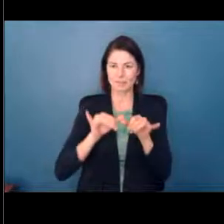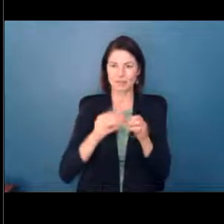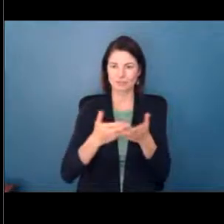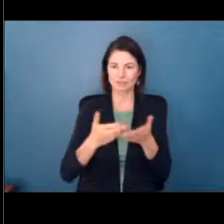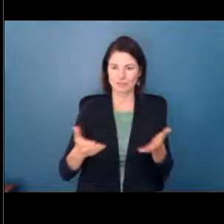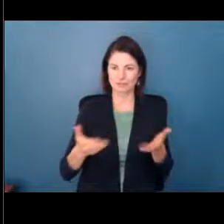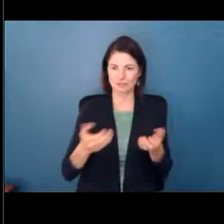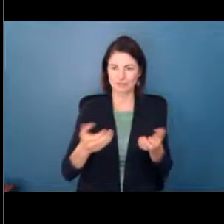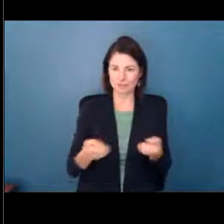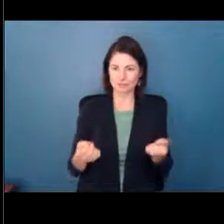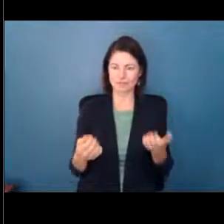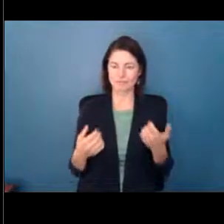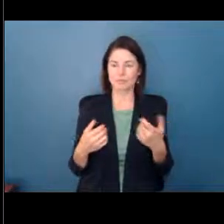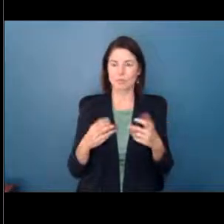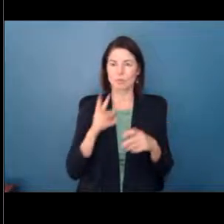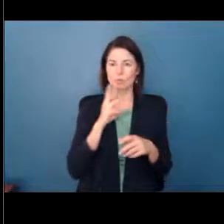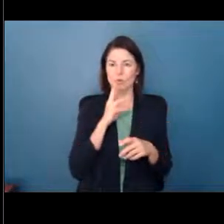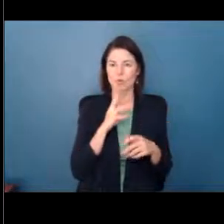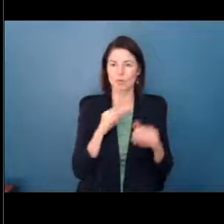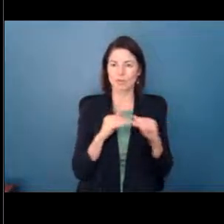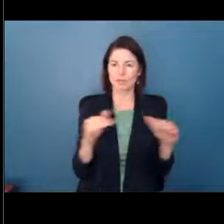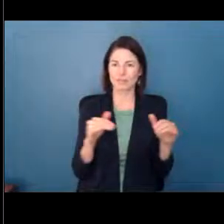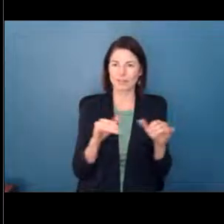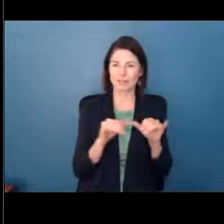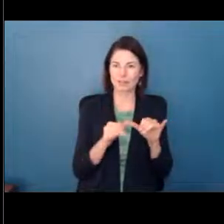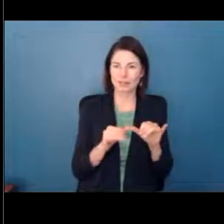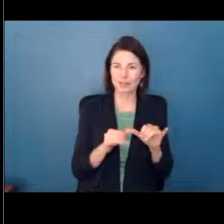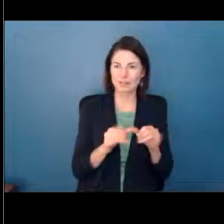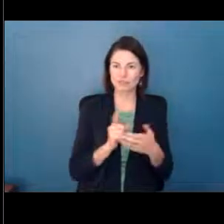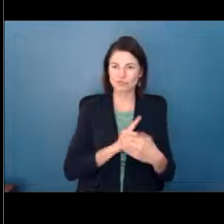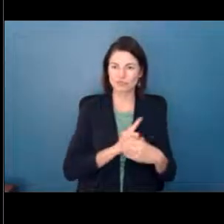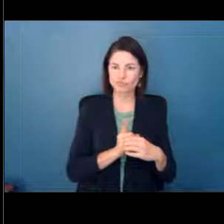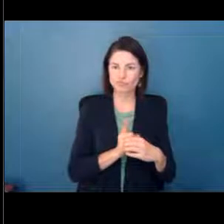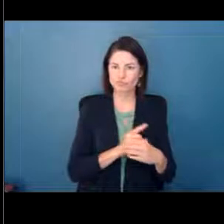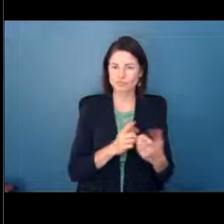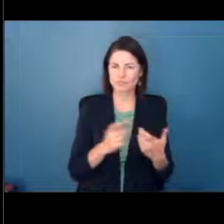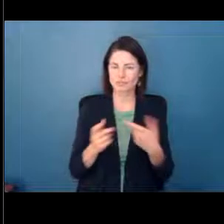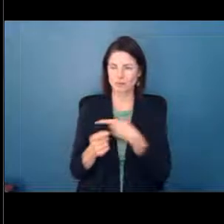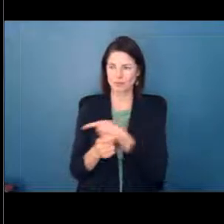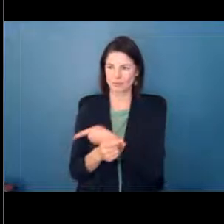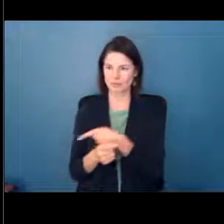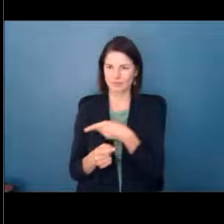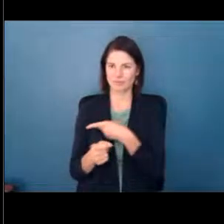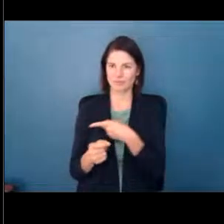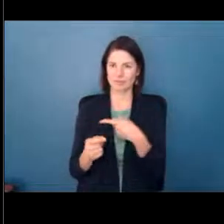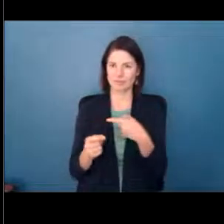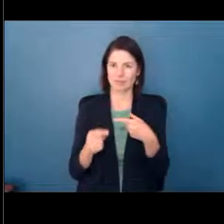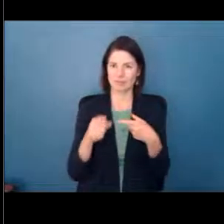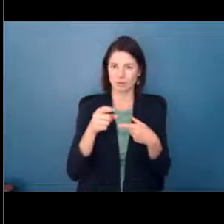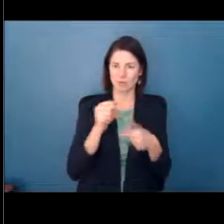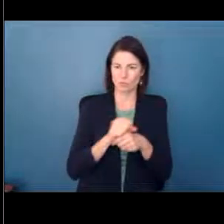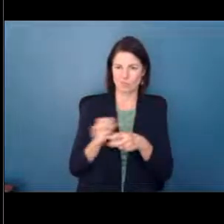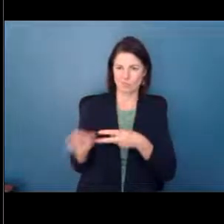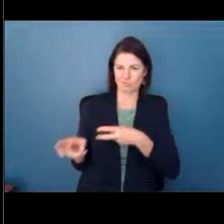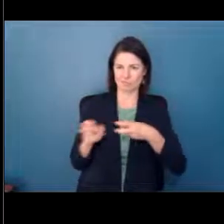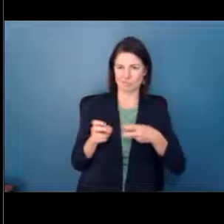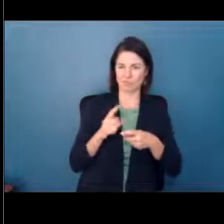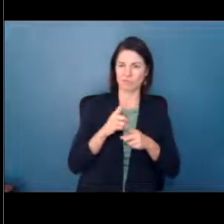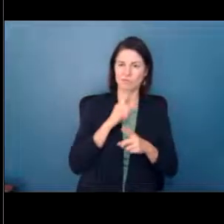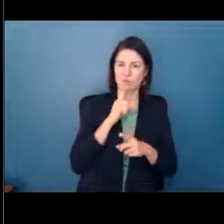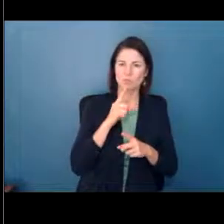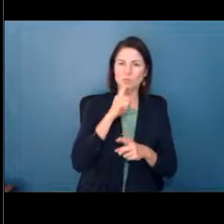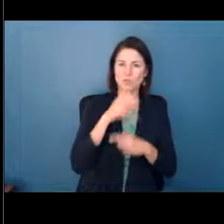devices, water level gauges, and similar things, so that you can actually work off of a real world data